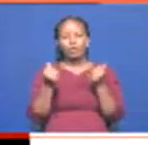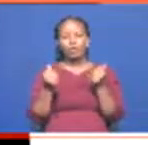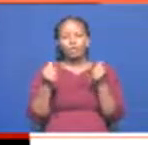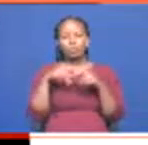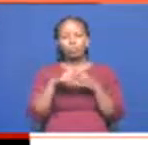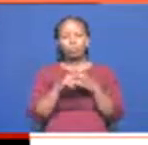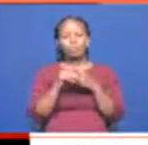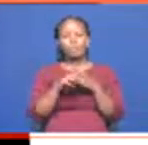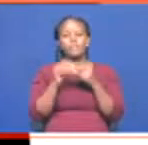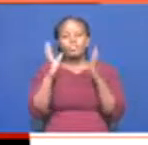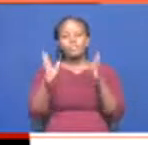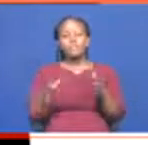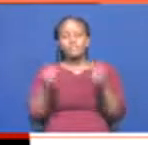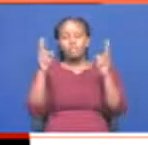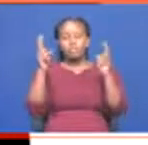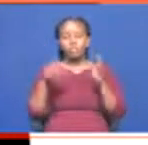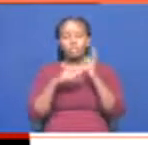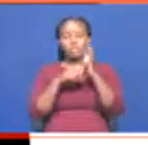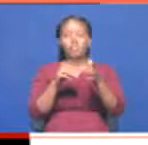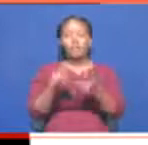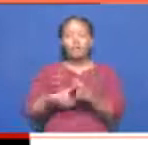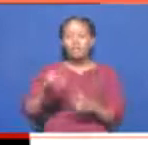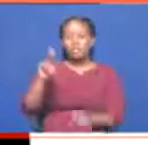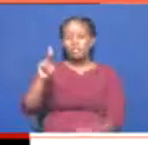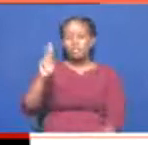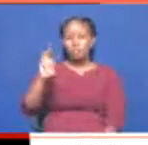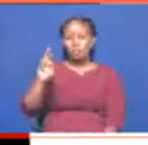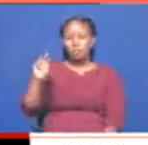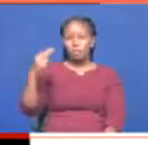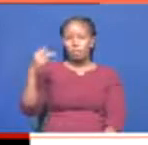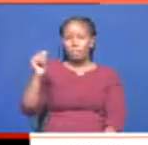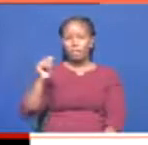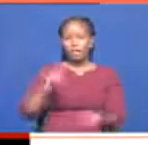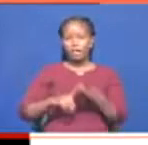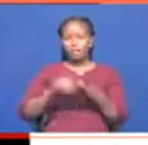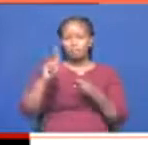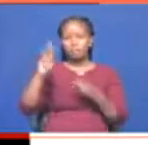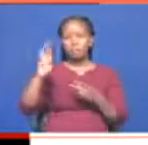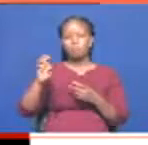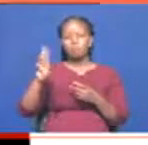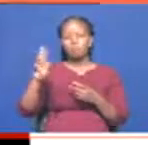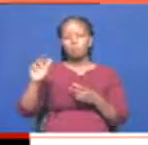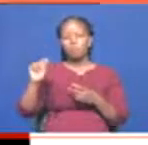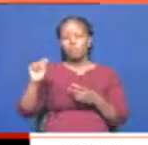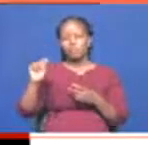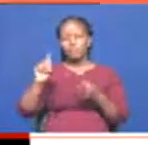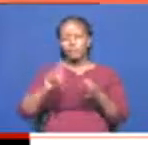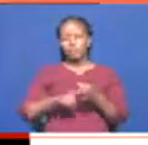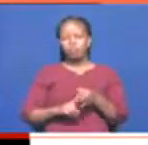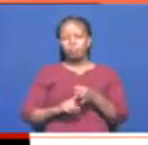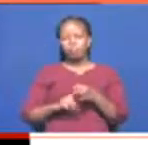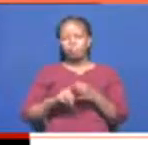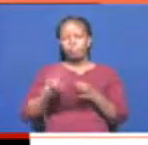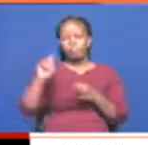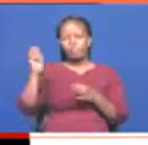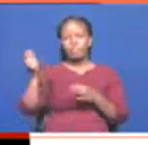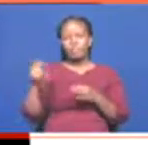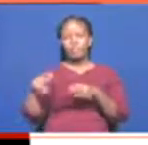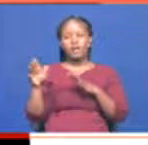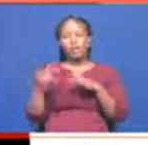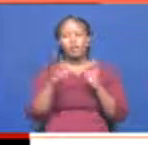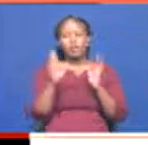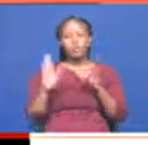example, Kenha, Kura, we have Kera, Kenya Roads Board, we have